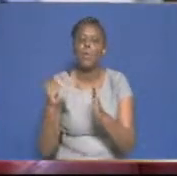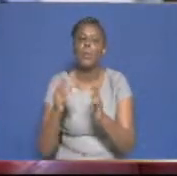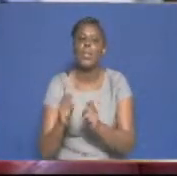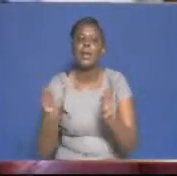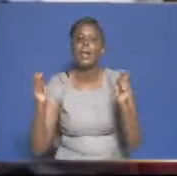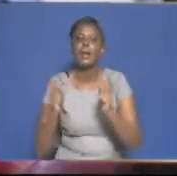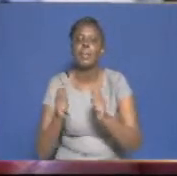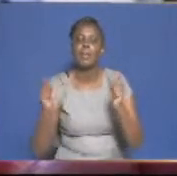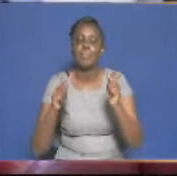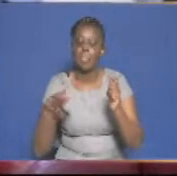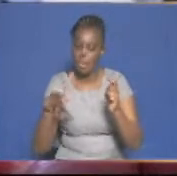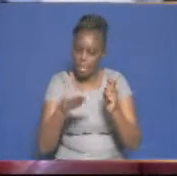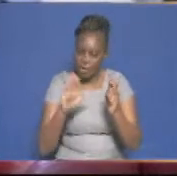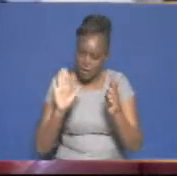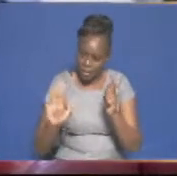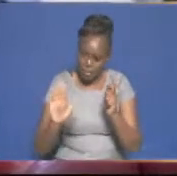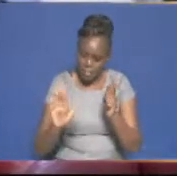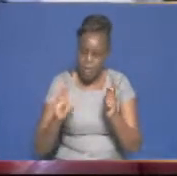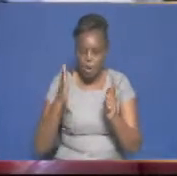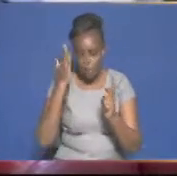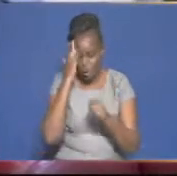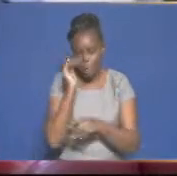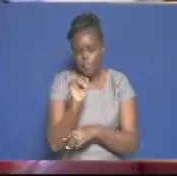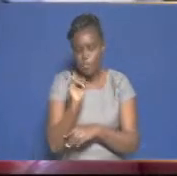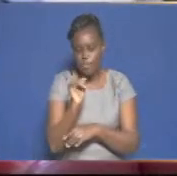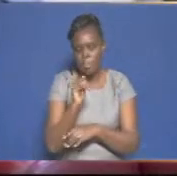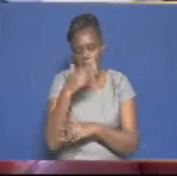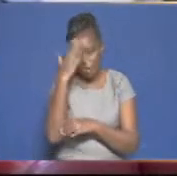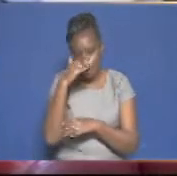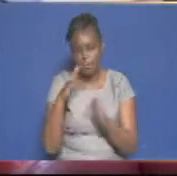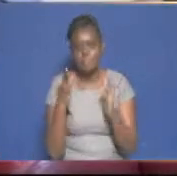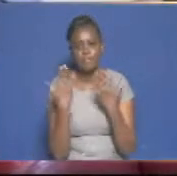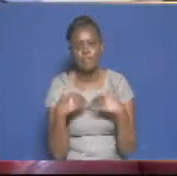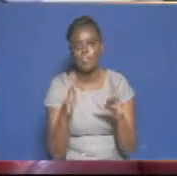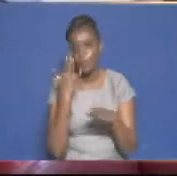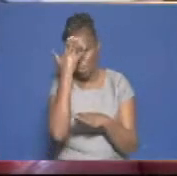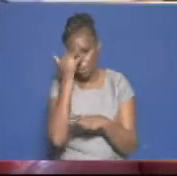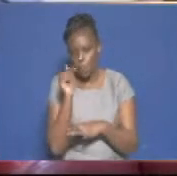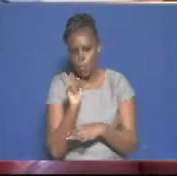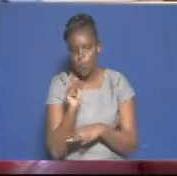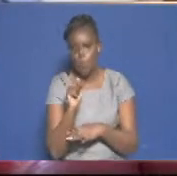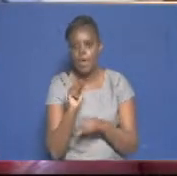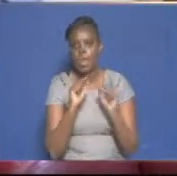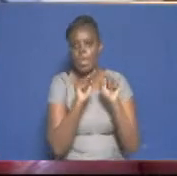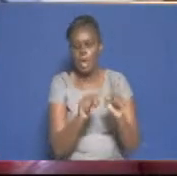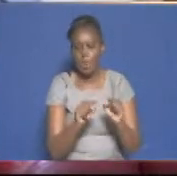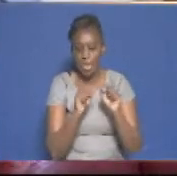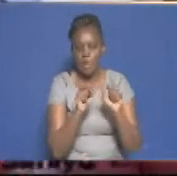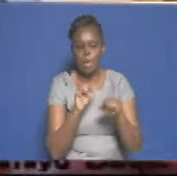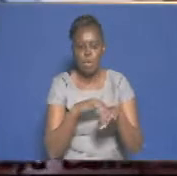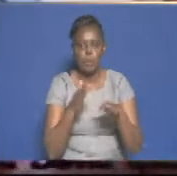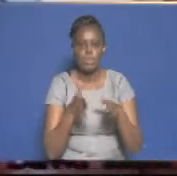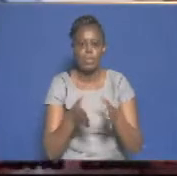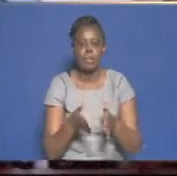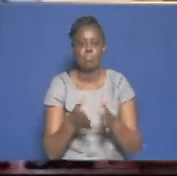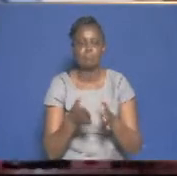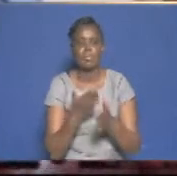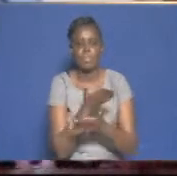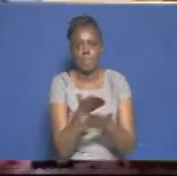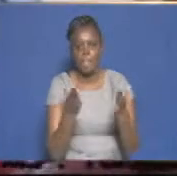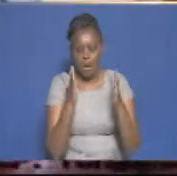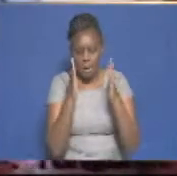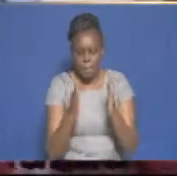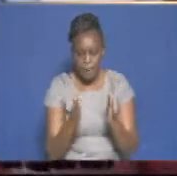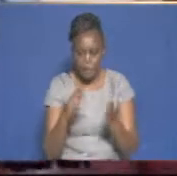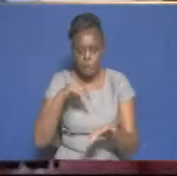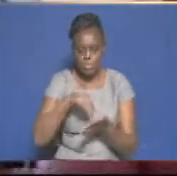in his constituency, and he knew that his days were over because that was the main accusation flying around. Then somebody just